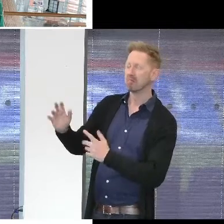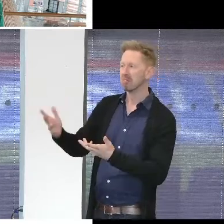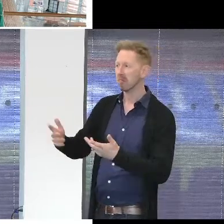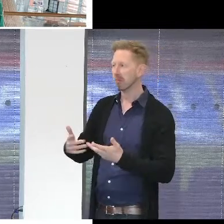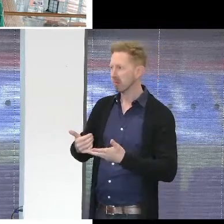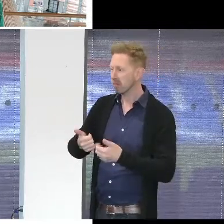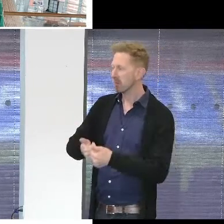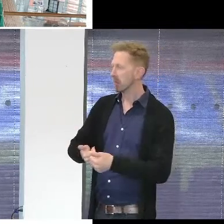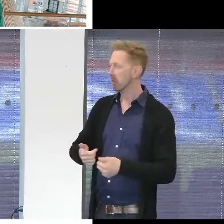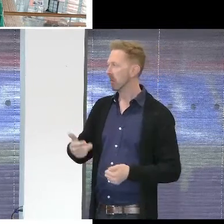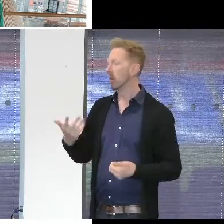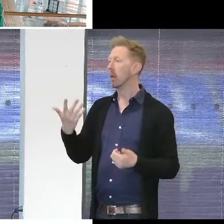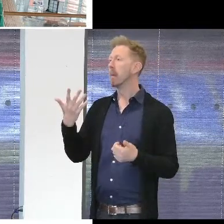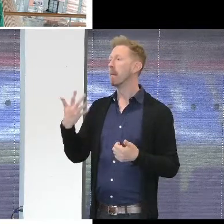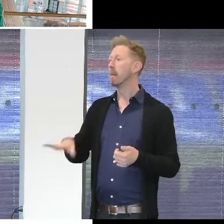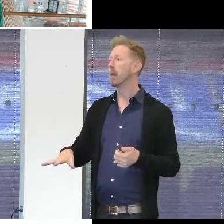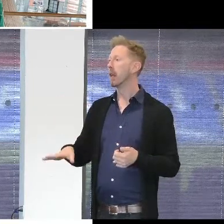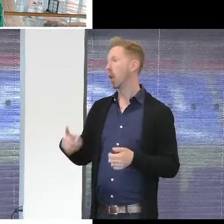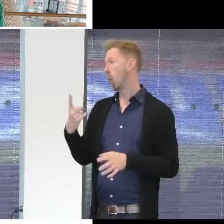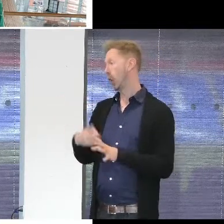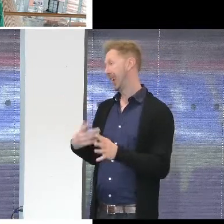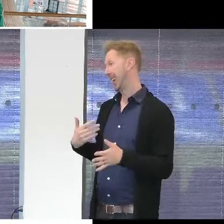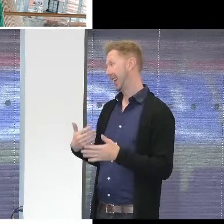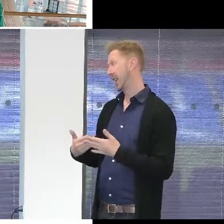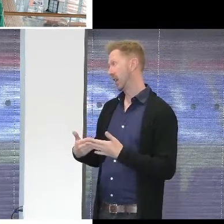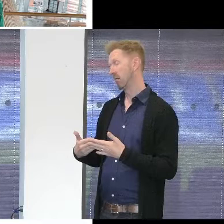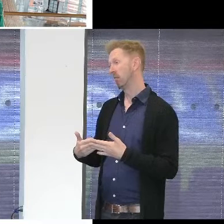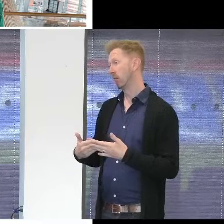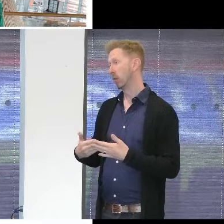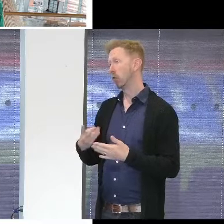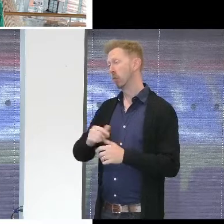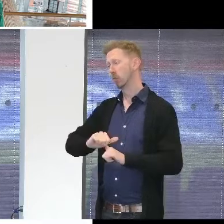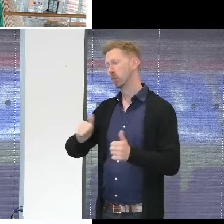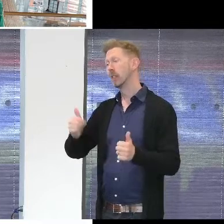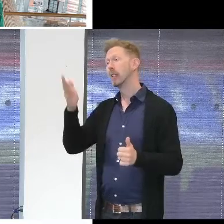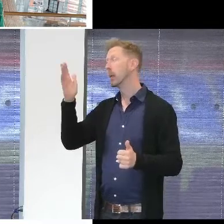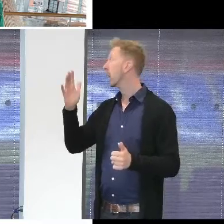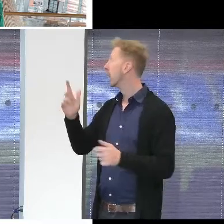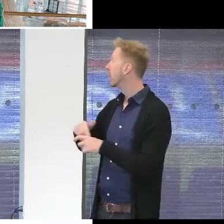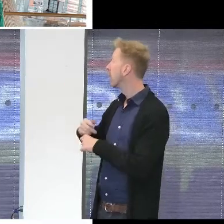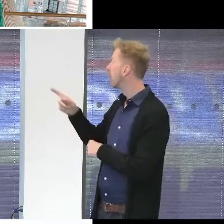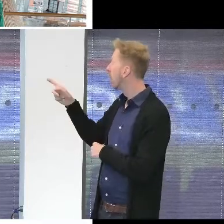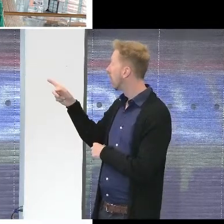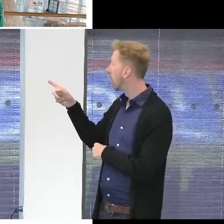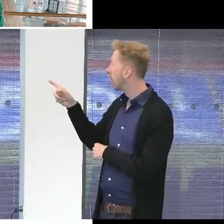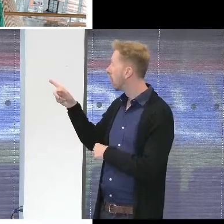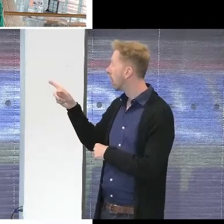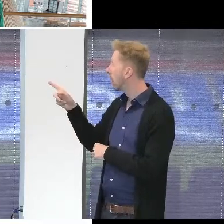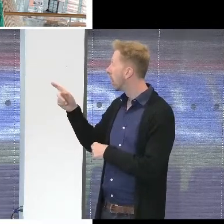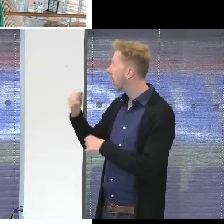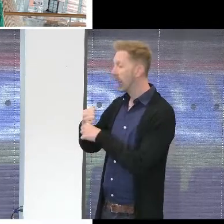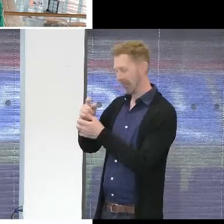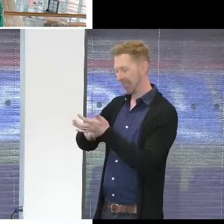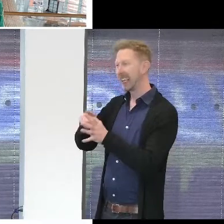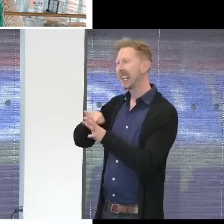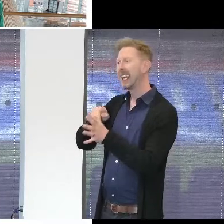had, over the last year, some great guest speakers. You've got an example up there of Glenys, who was one of